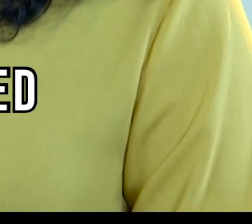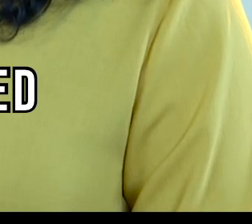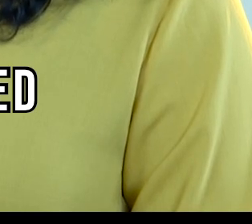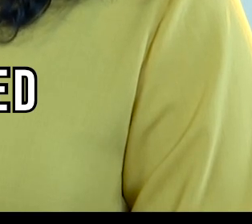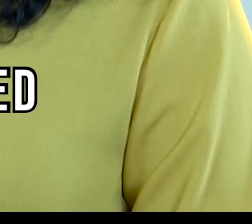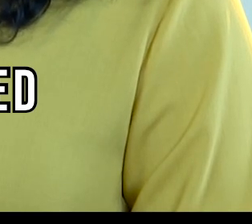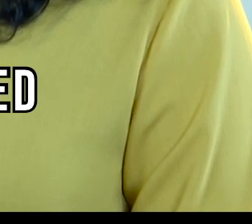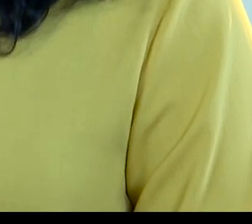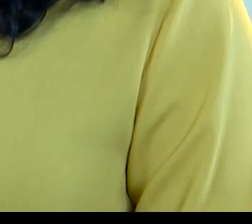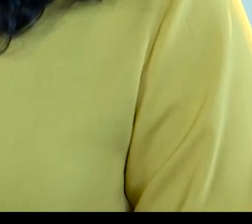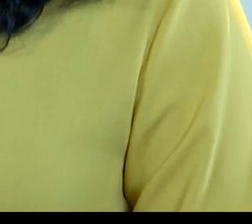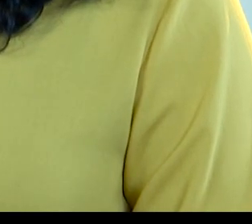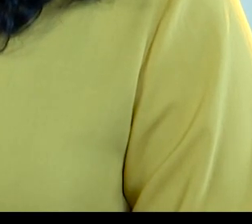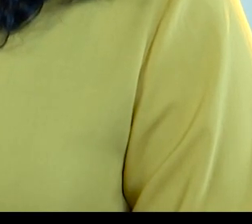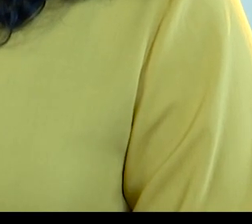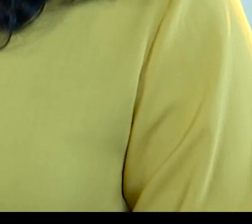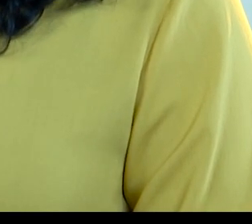every nail.